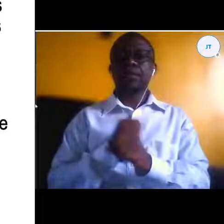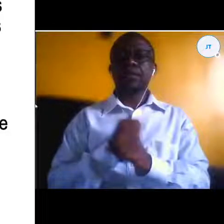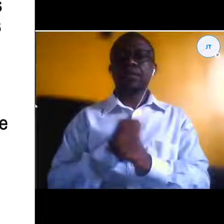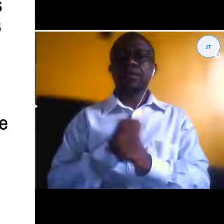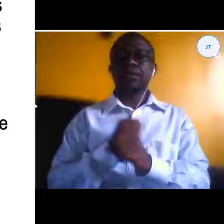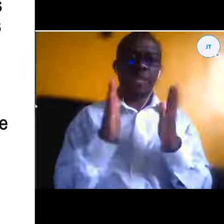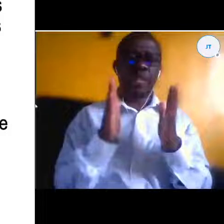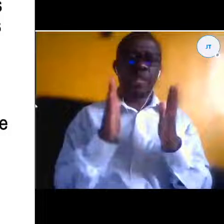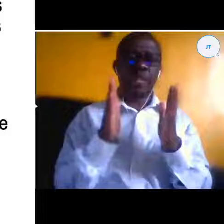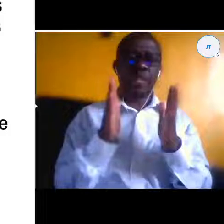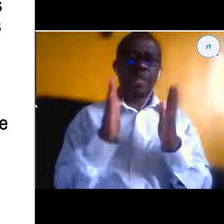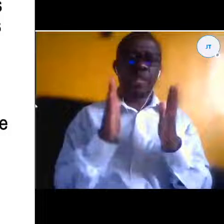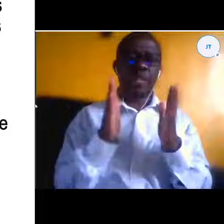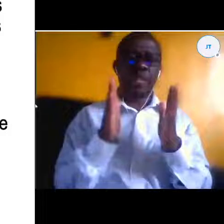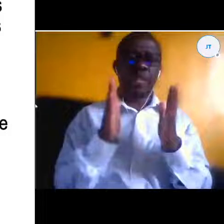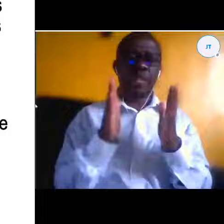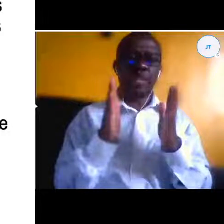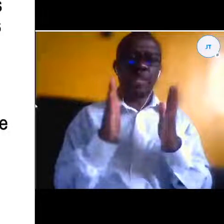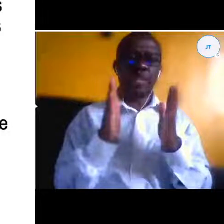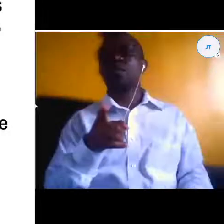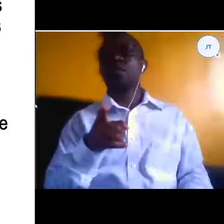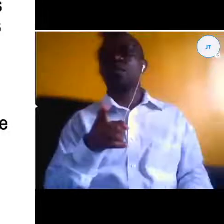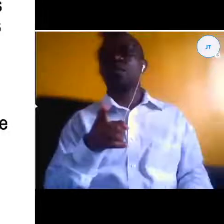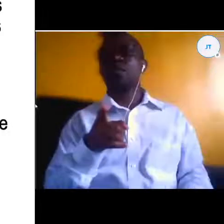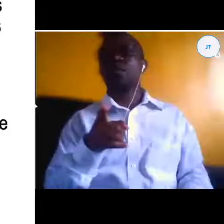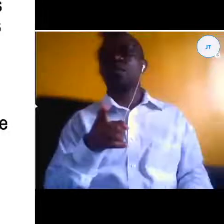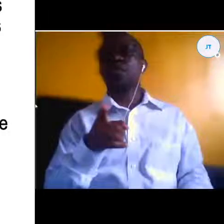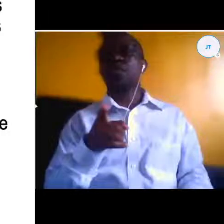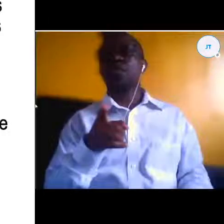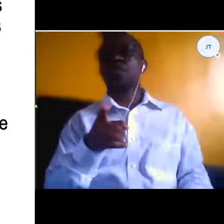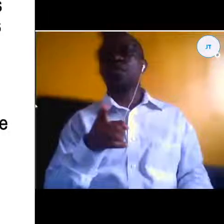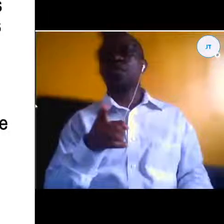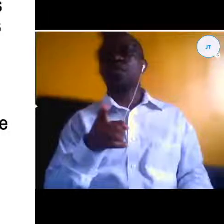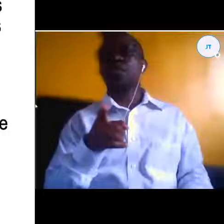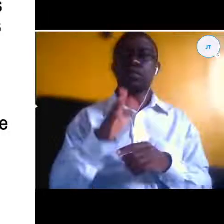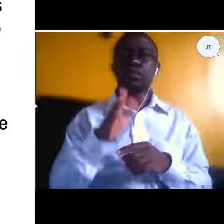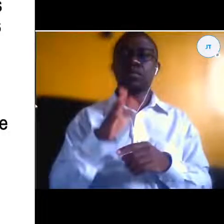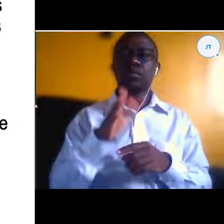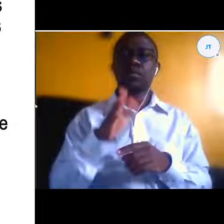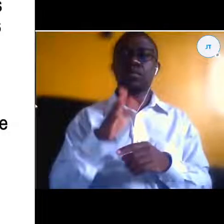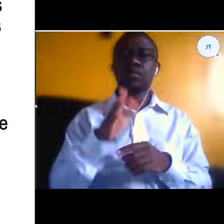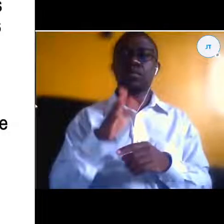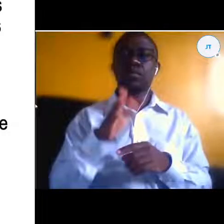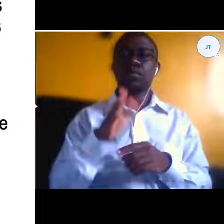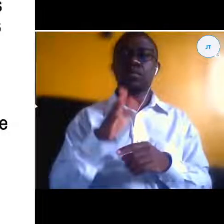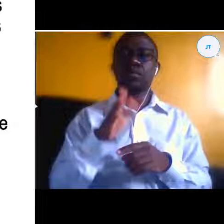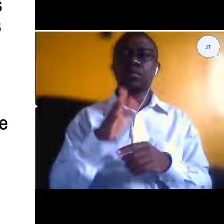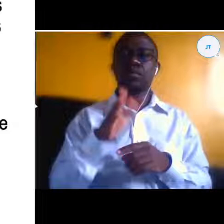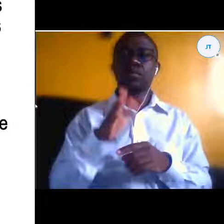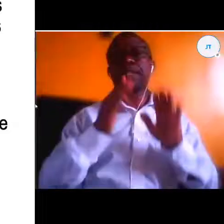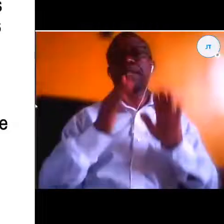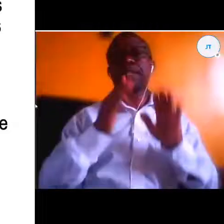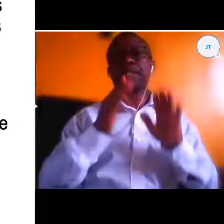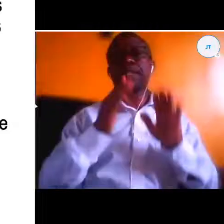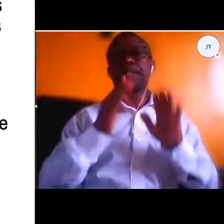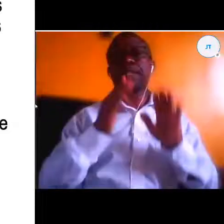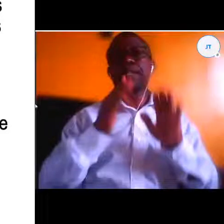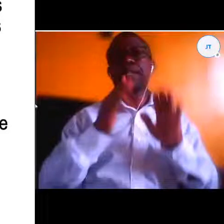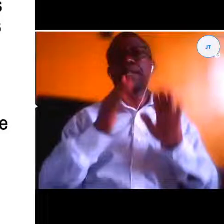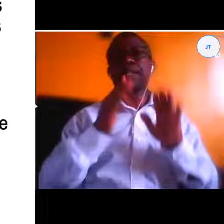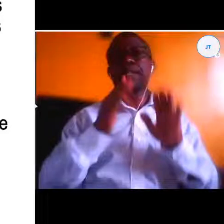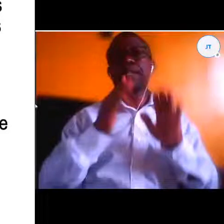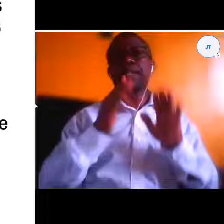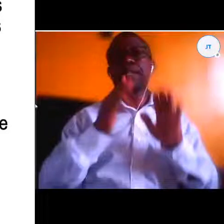is who the CSO Forum, and perhaps that we go back to that basics on